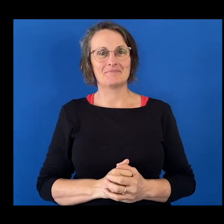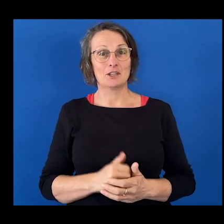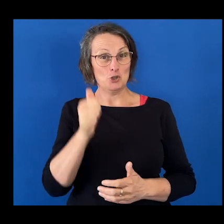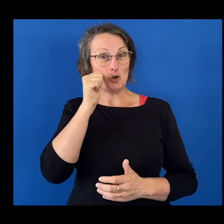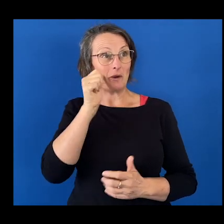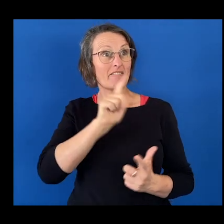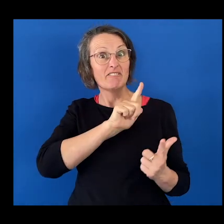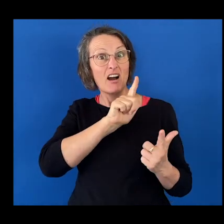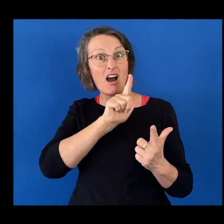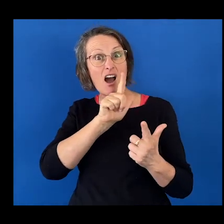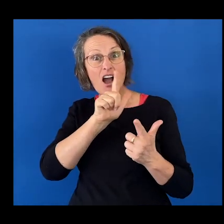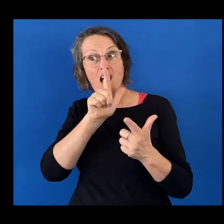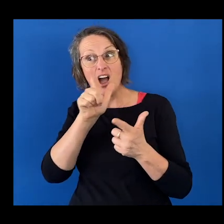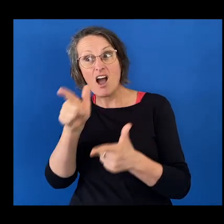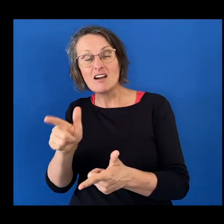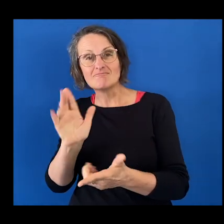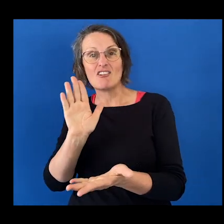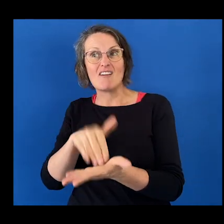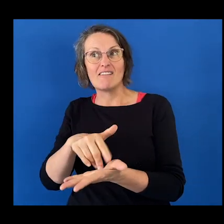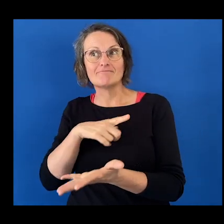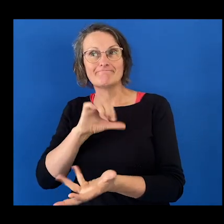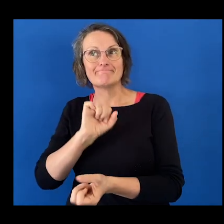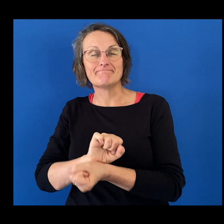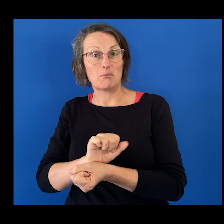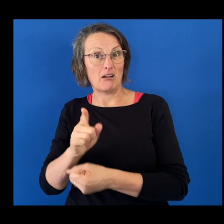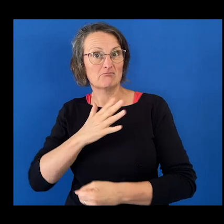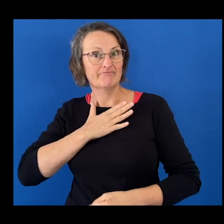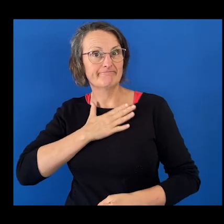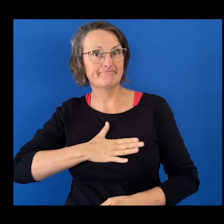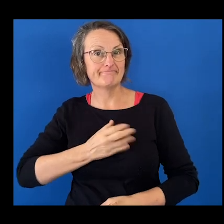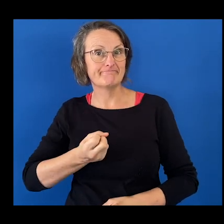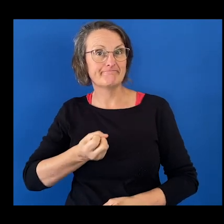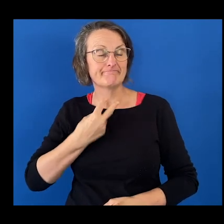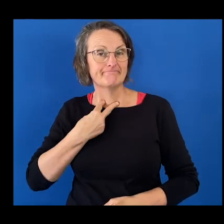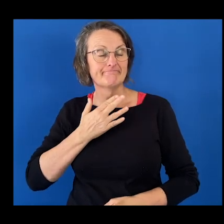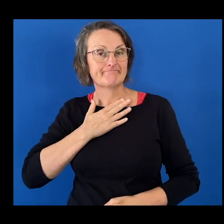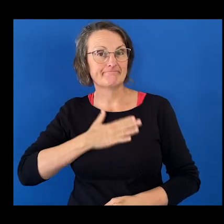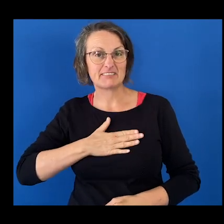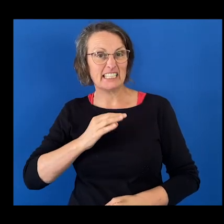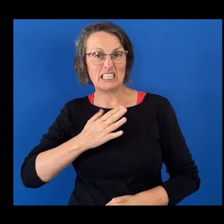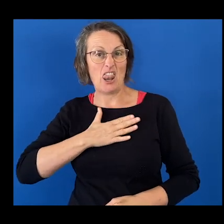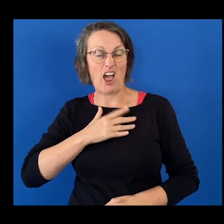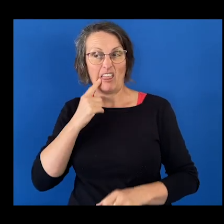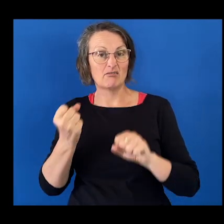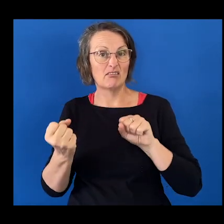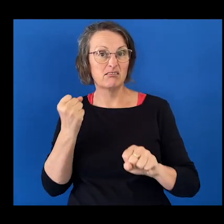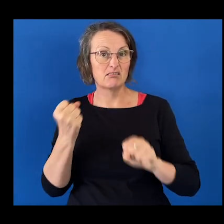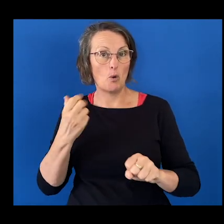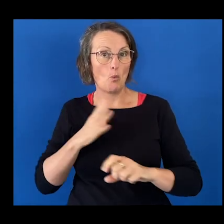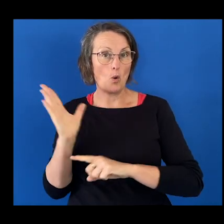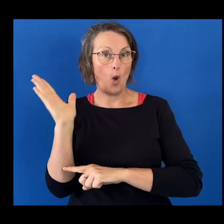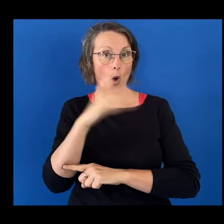those long journeys, you're stuck. So he was really regretting it right from the get-go. But then he